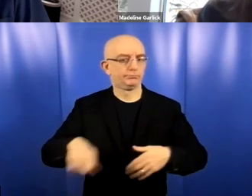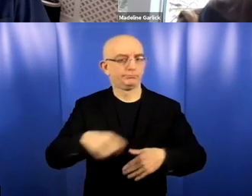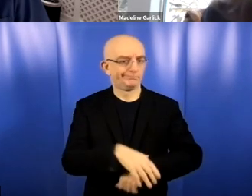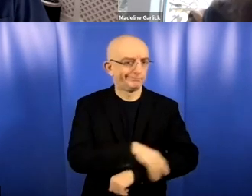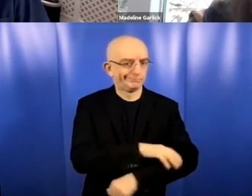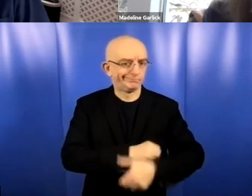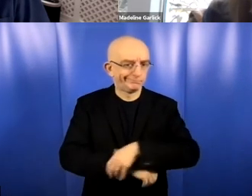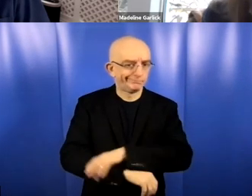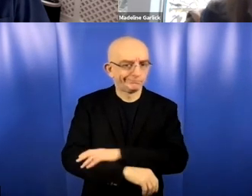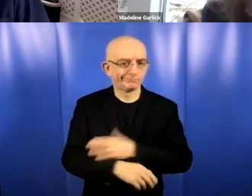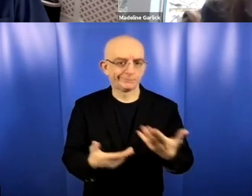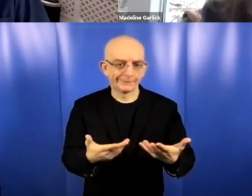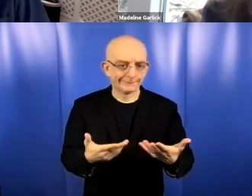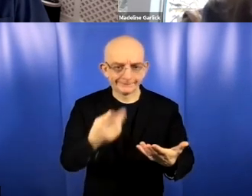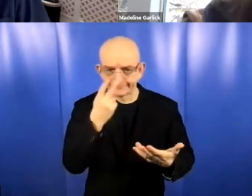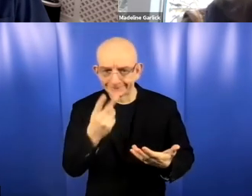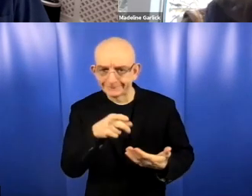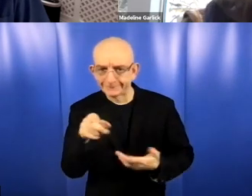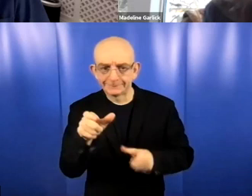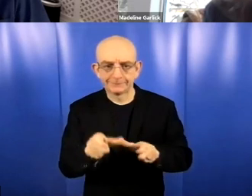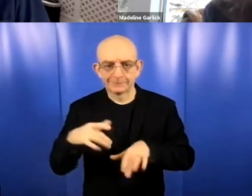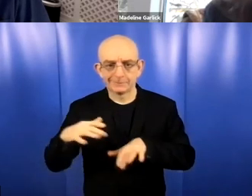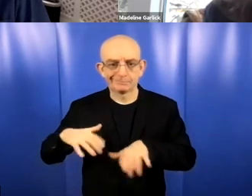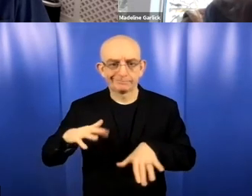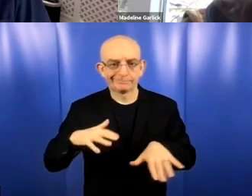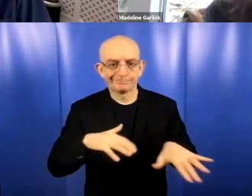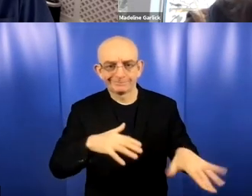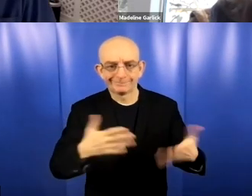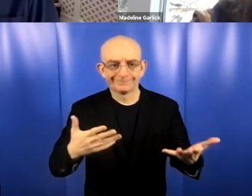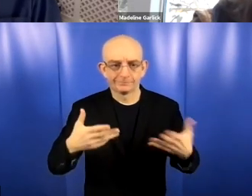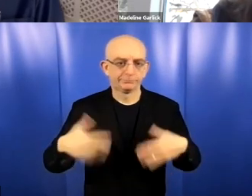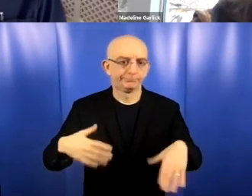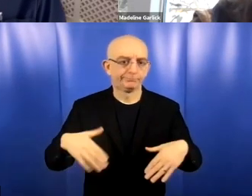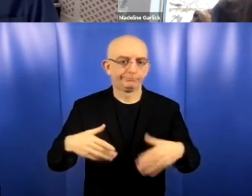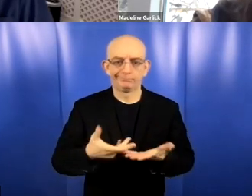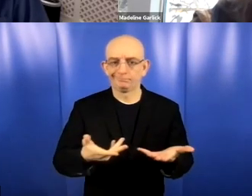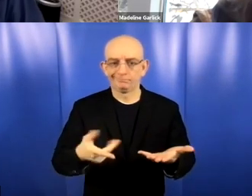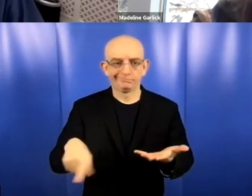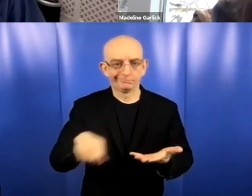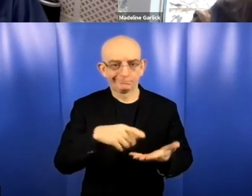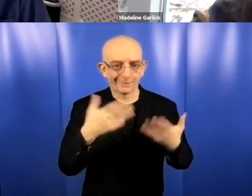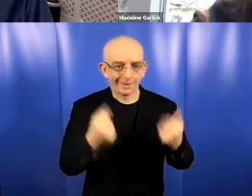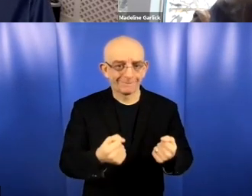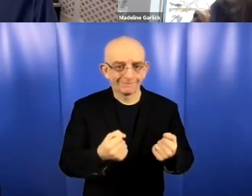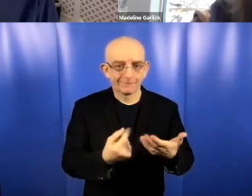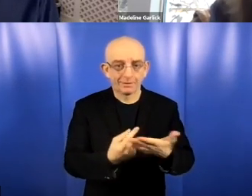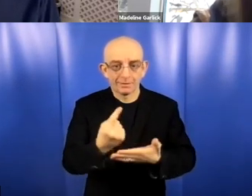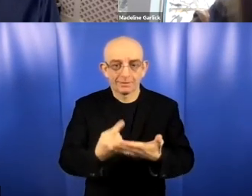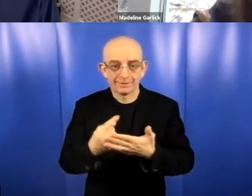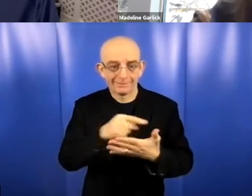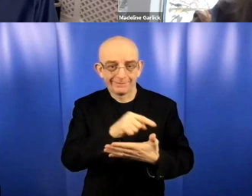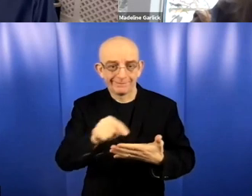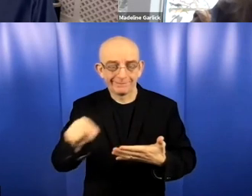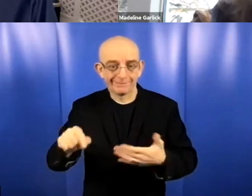to the communities which give them shelter. So we've seen really the challenge of protecting the displaced grow